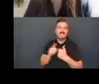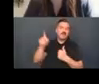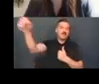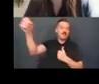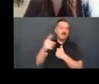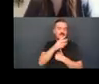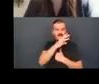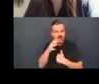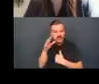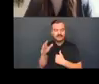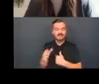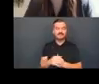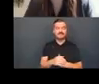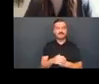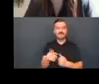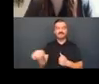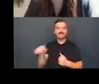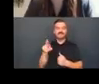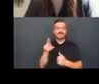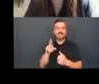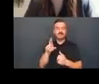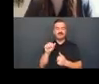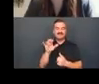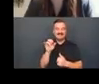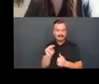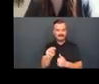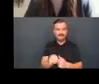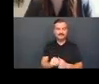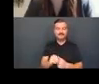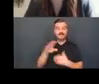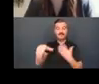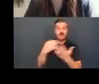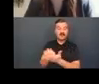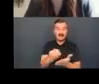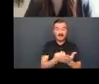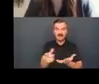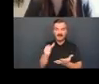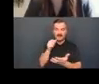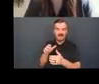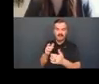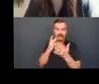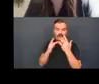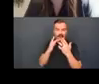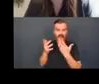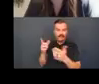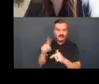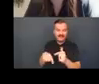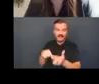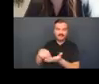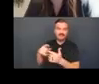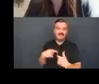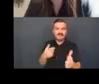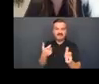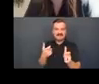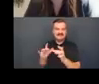aging, demanding a multi-dimensional understanding of disability as intertwined with other axes of